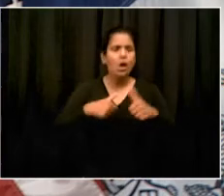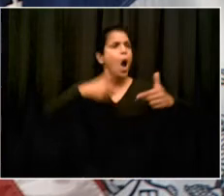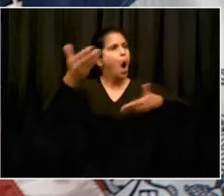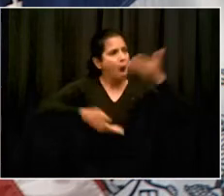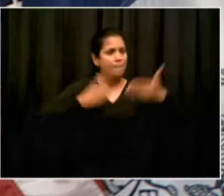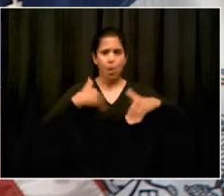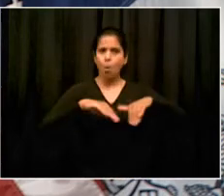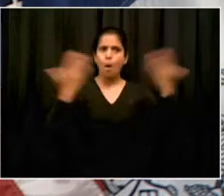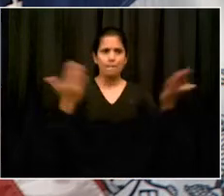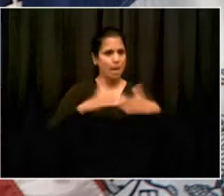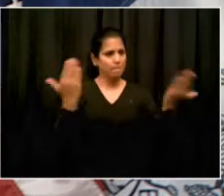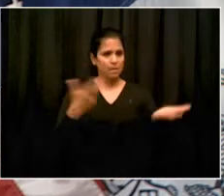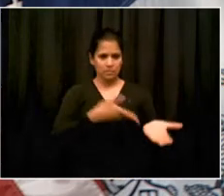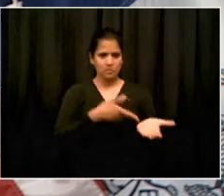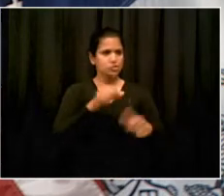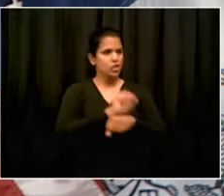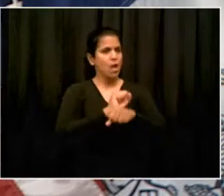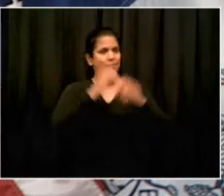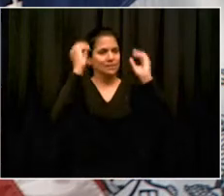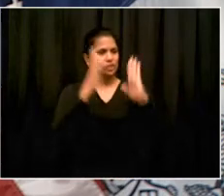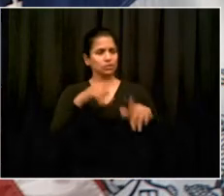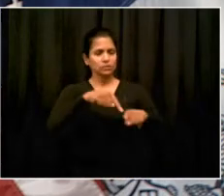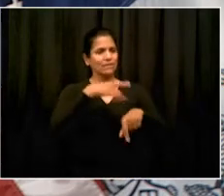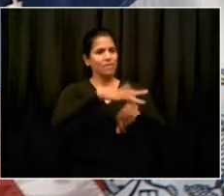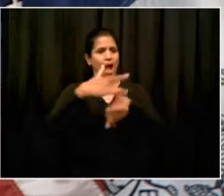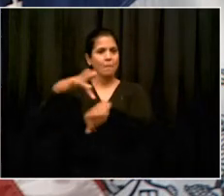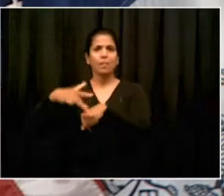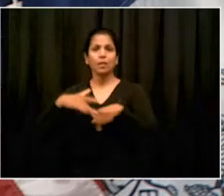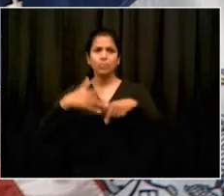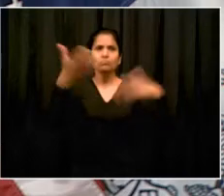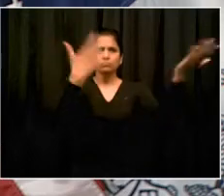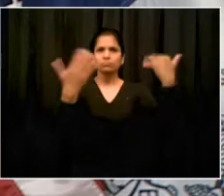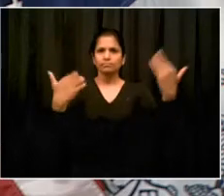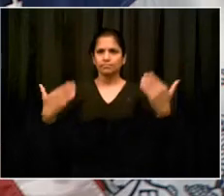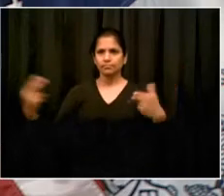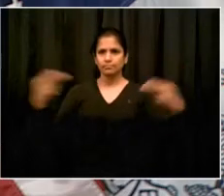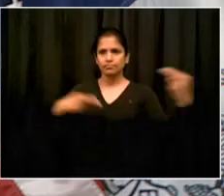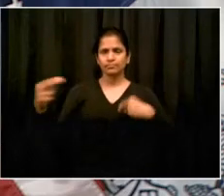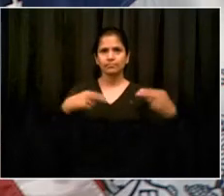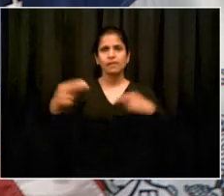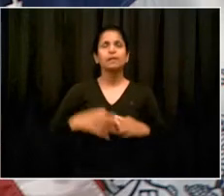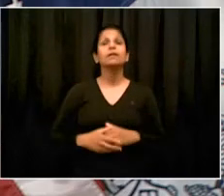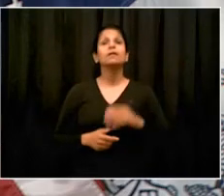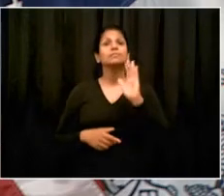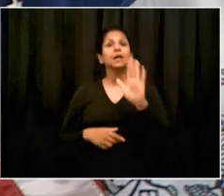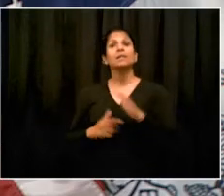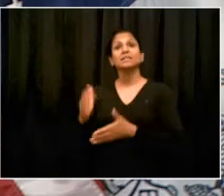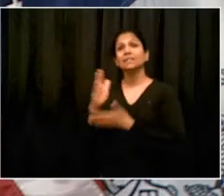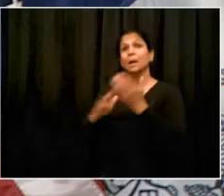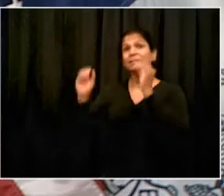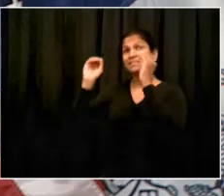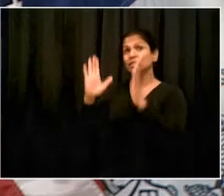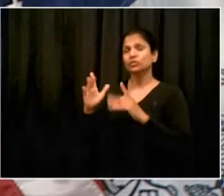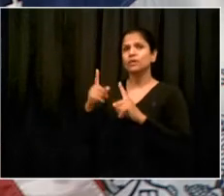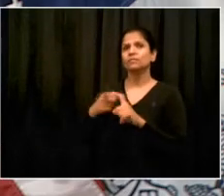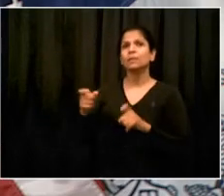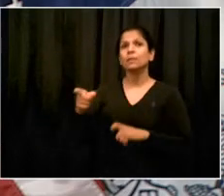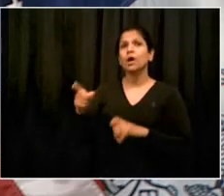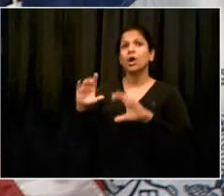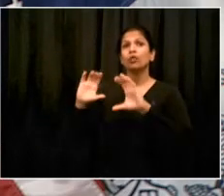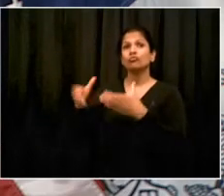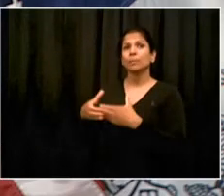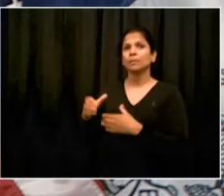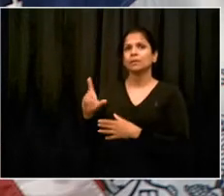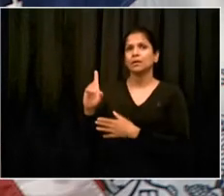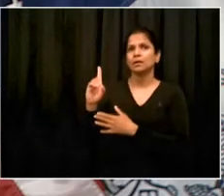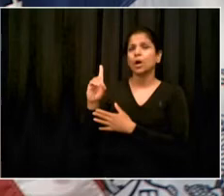DOE central staff, and if and when they're no longer needed, they'll go back to other responsibilities. But getting the largest school system in the country up